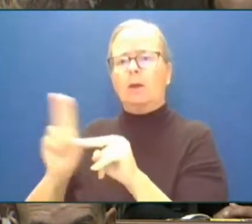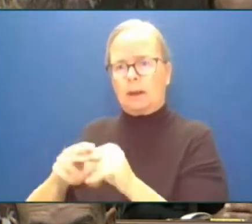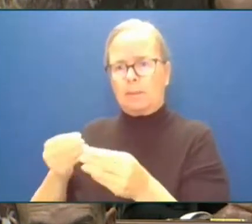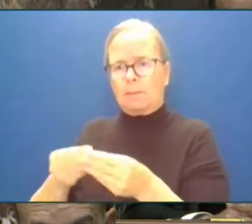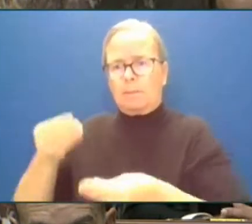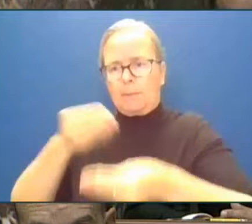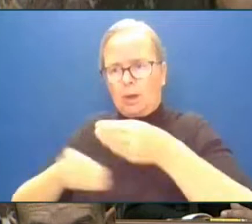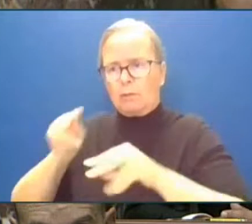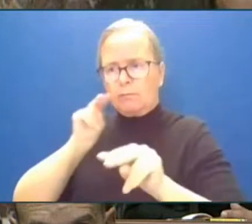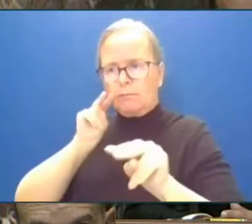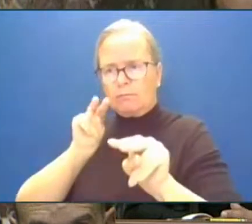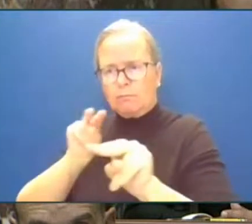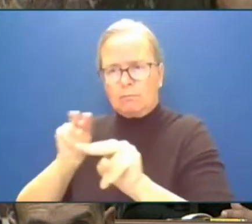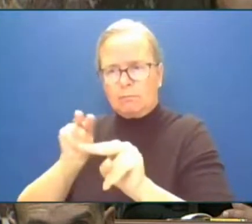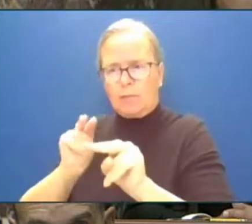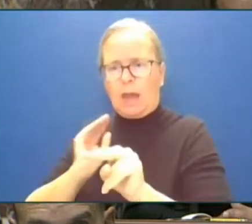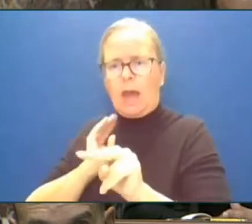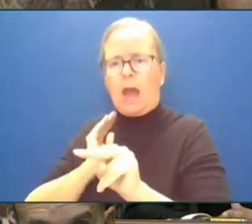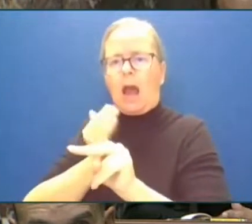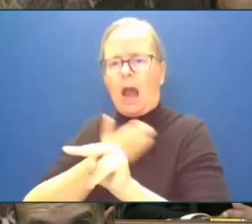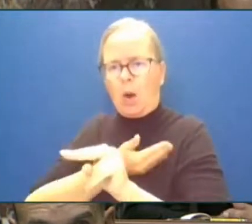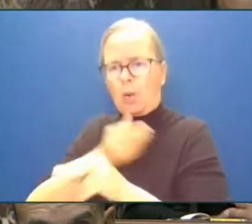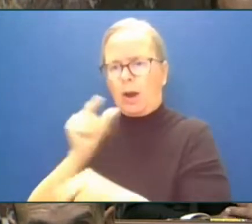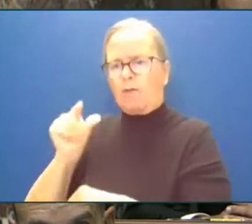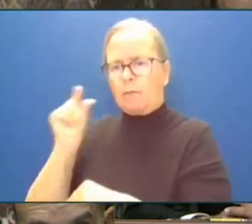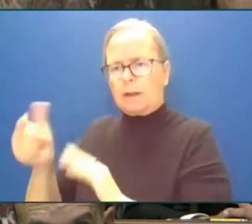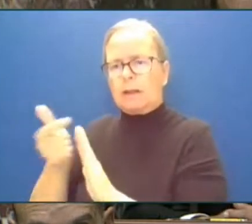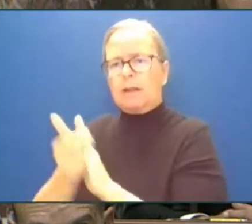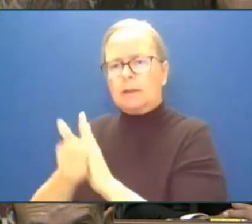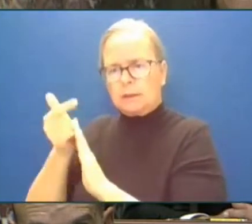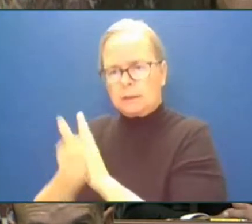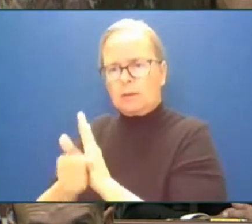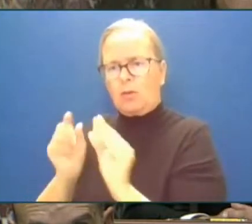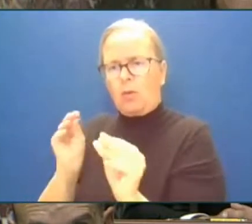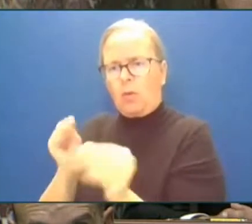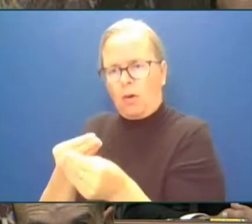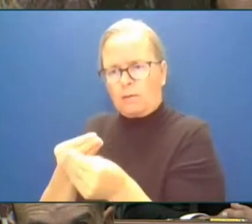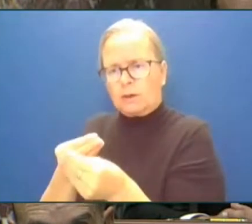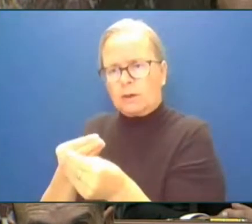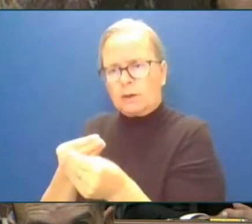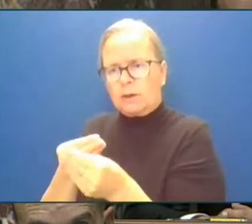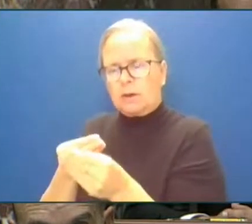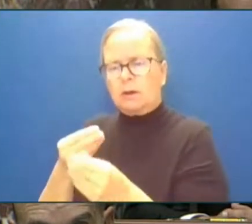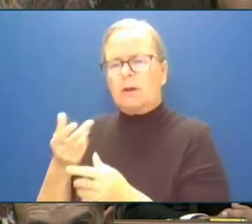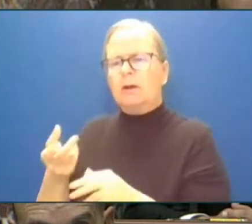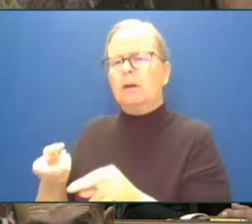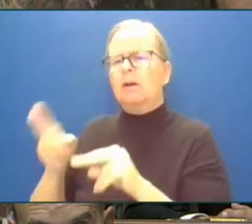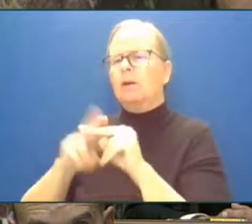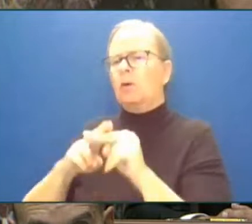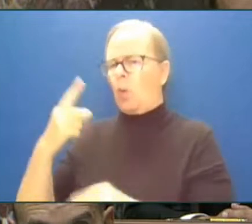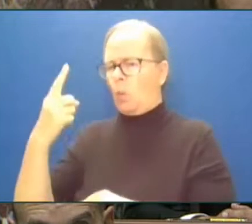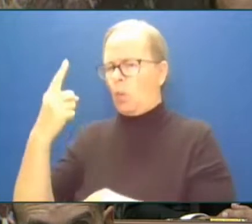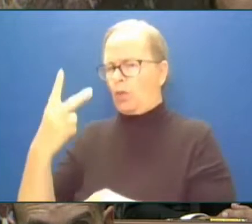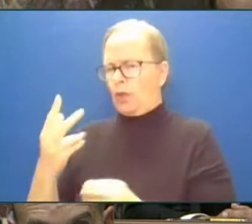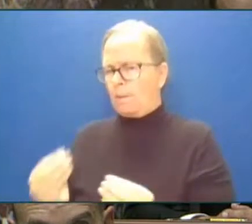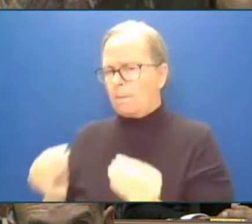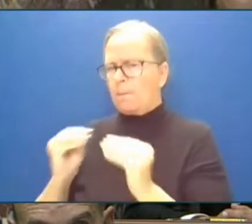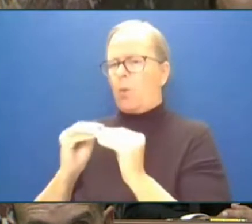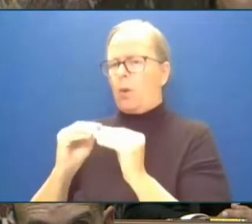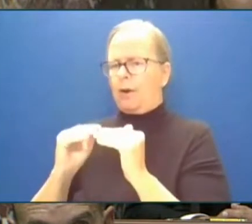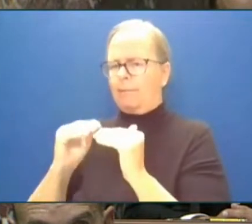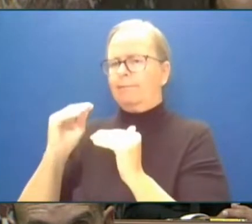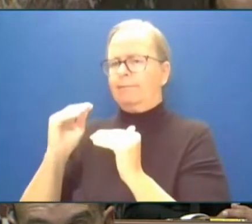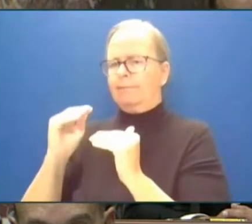by almost a third, whereas in the last year of the last government's budget, they increased the budget of Crown Counsel by less